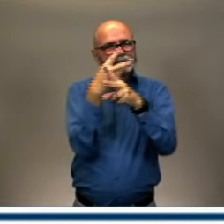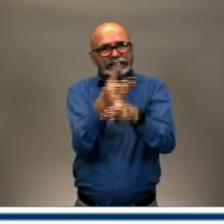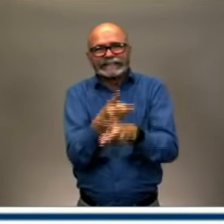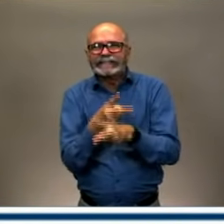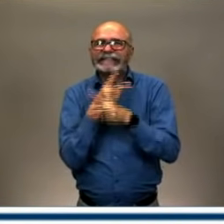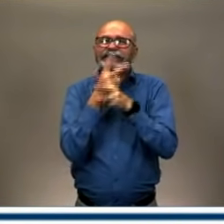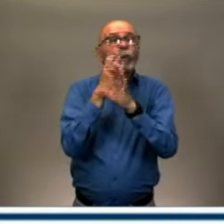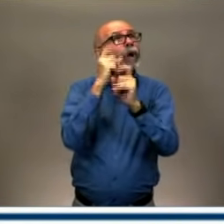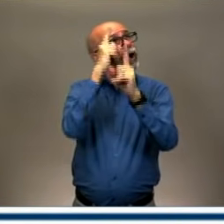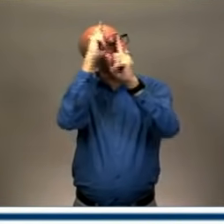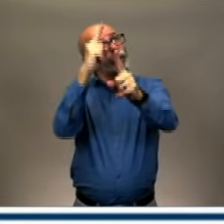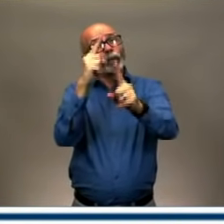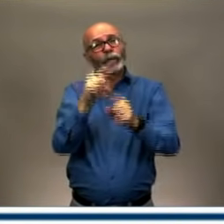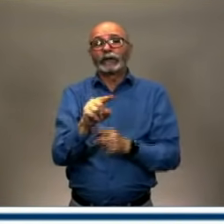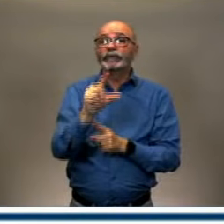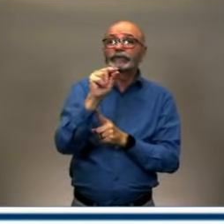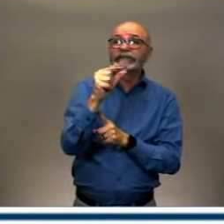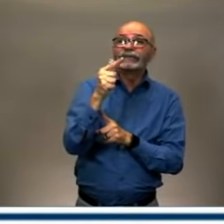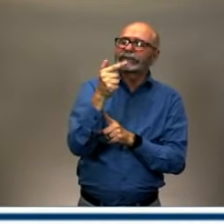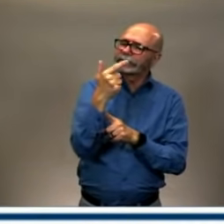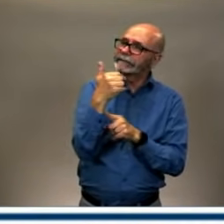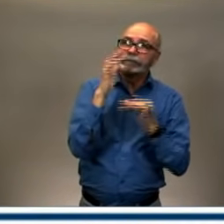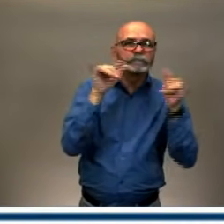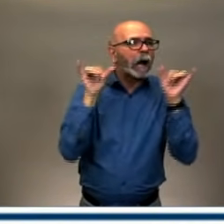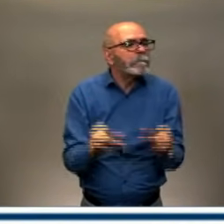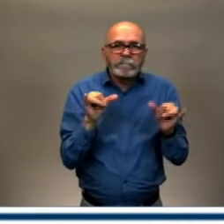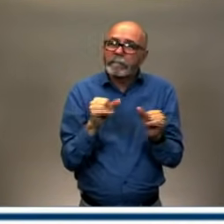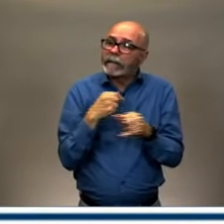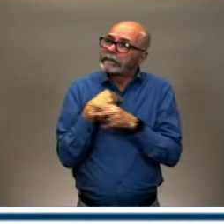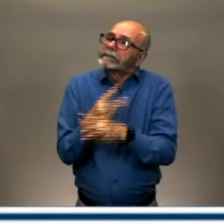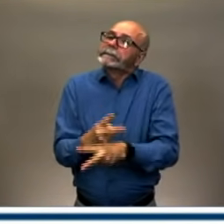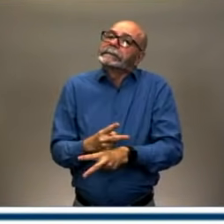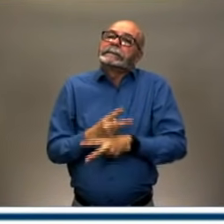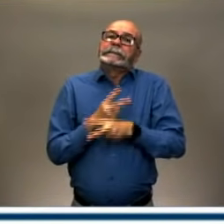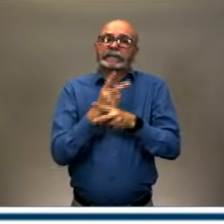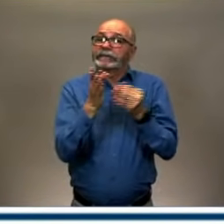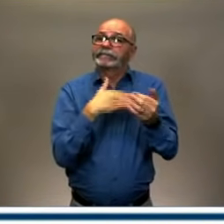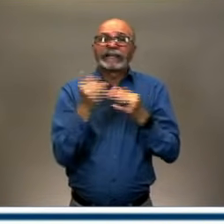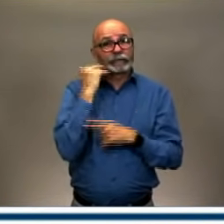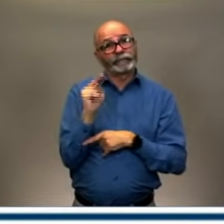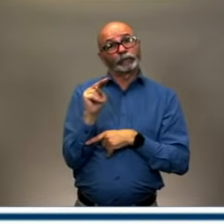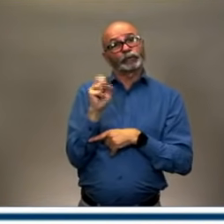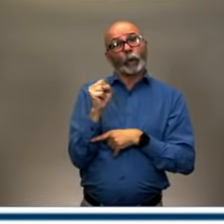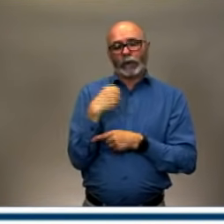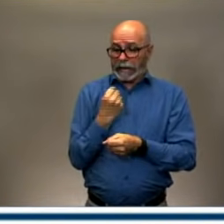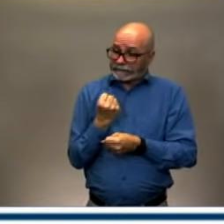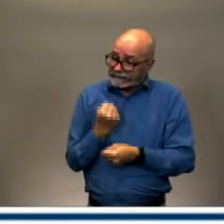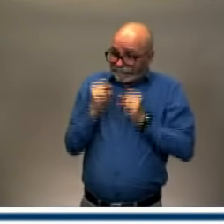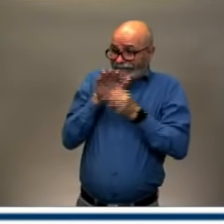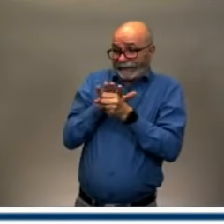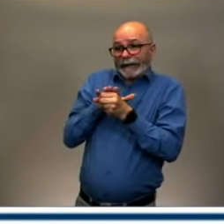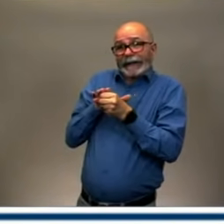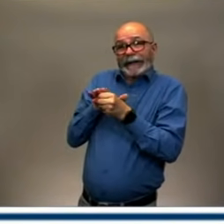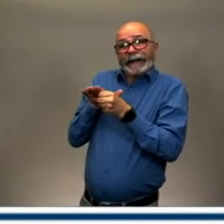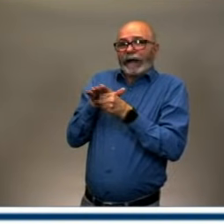Nova Scotia is a very safe place to live in the world right now when it comes to COVID, and we don't